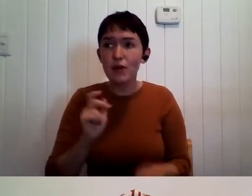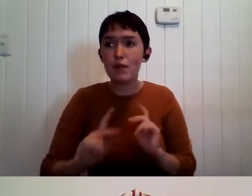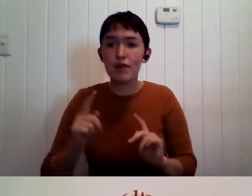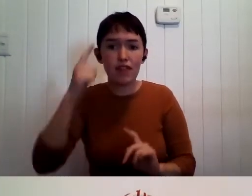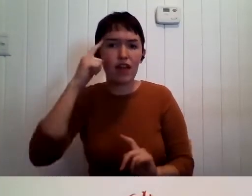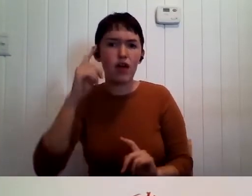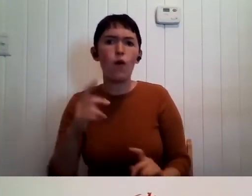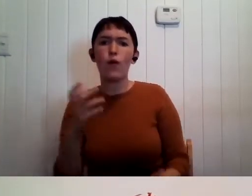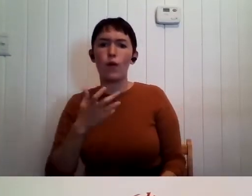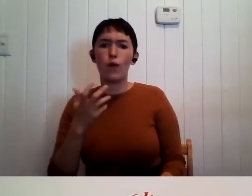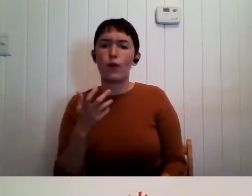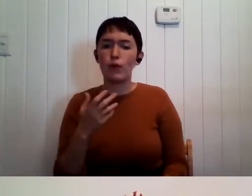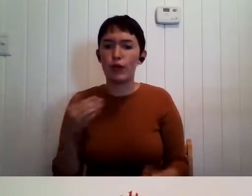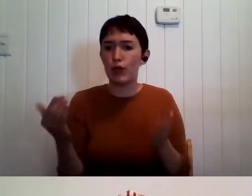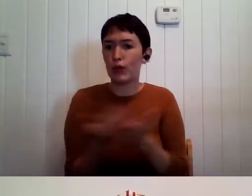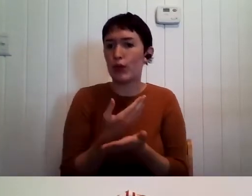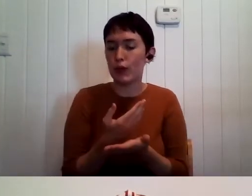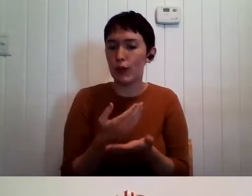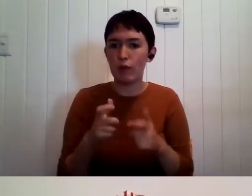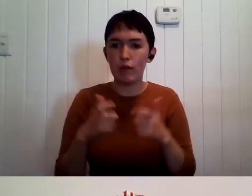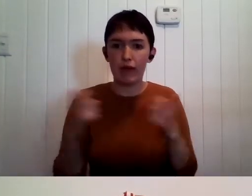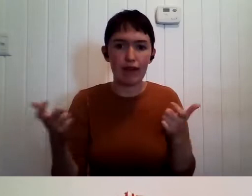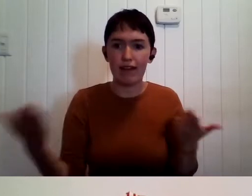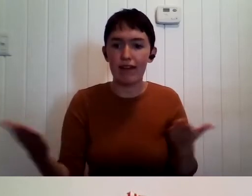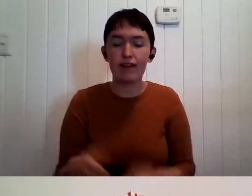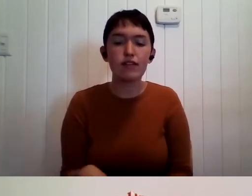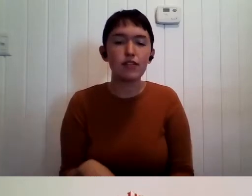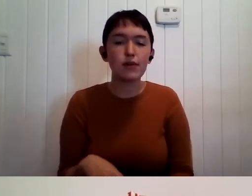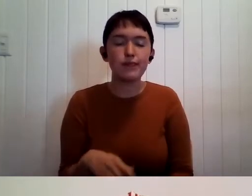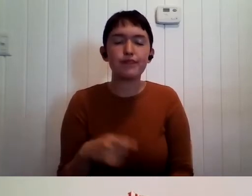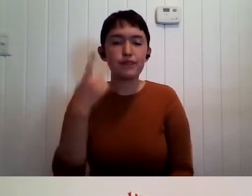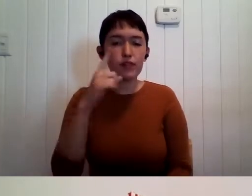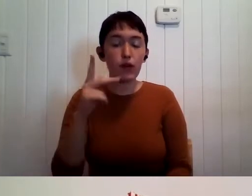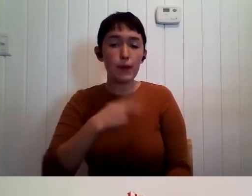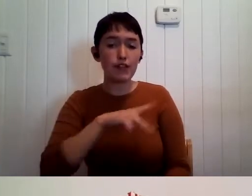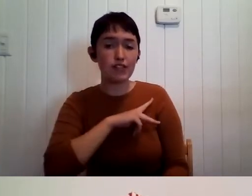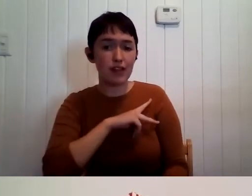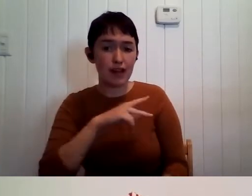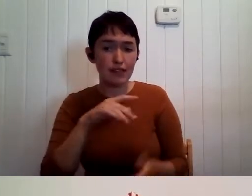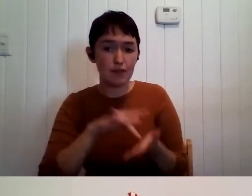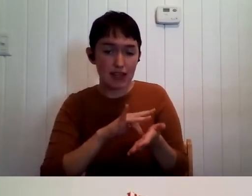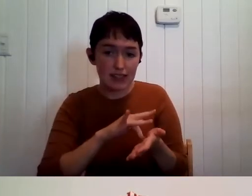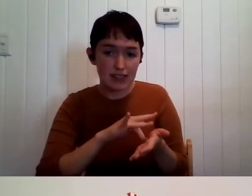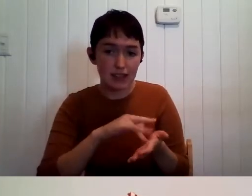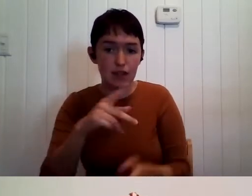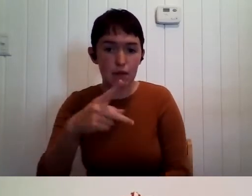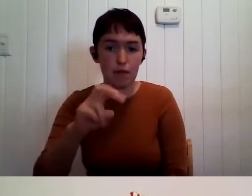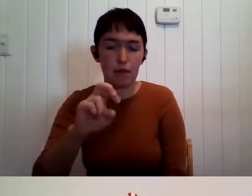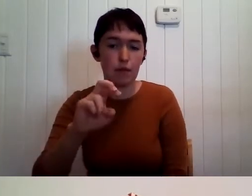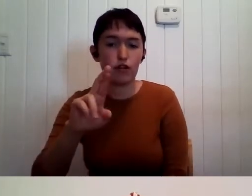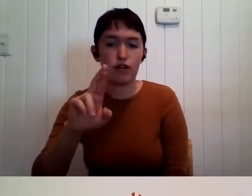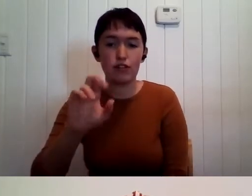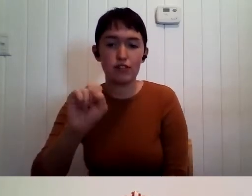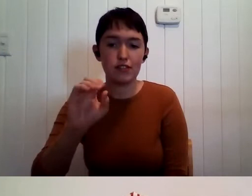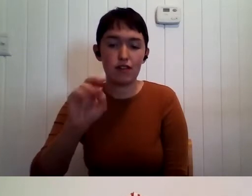it's partially because of personalized medicine, there's just such a need for every niche of biology to be able to